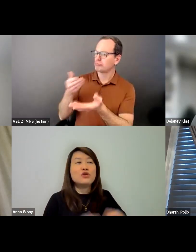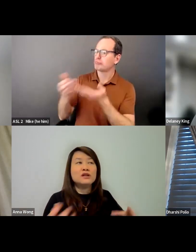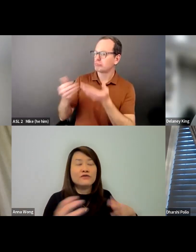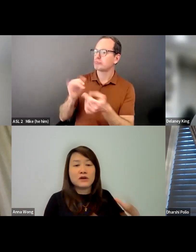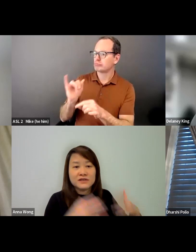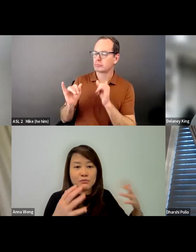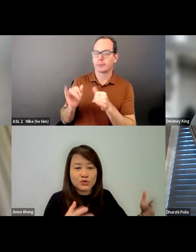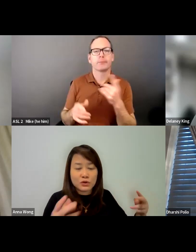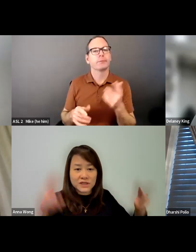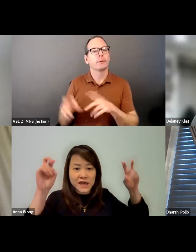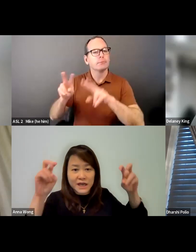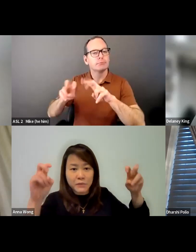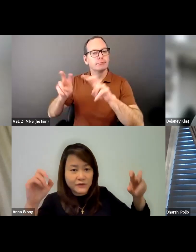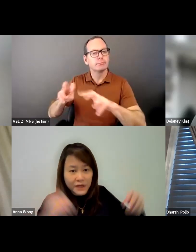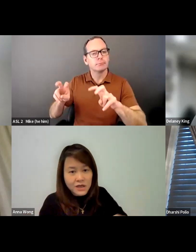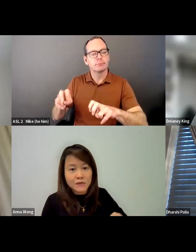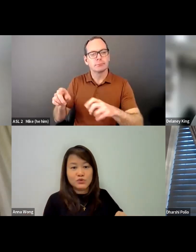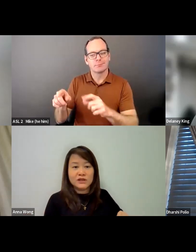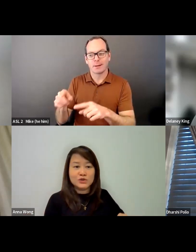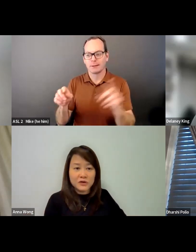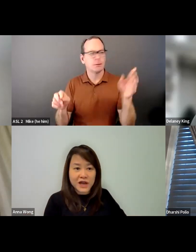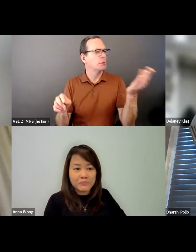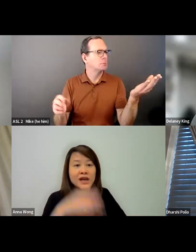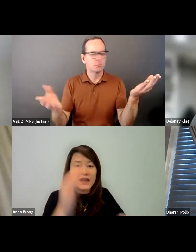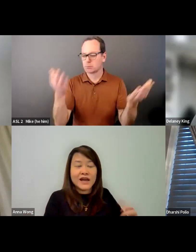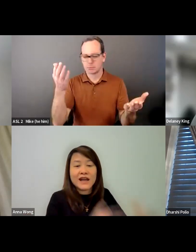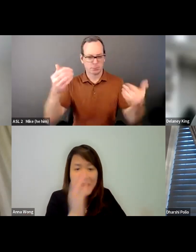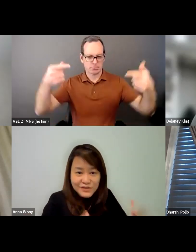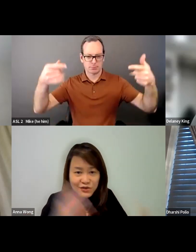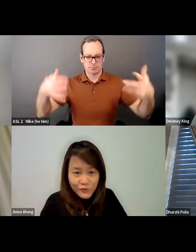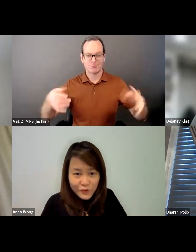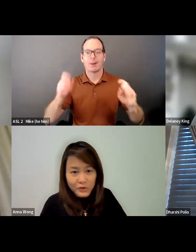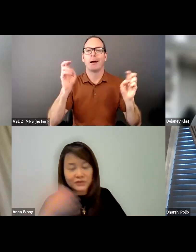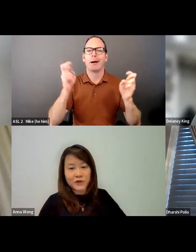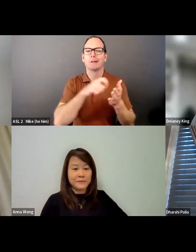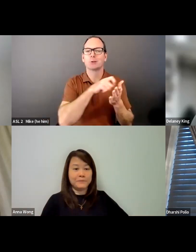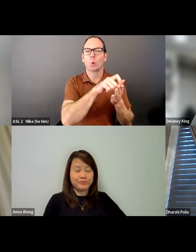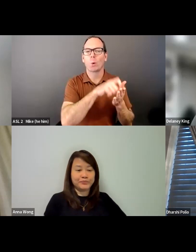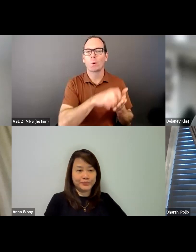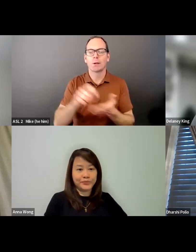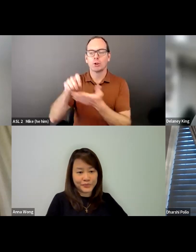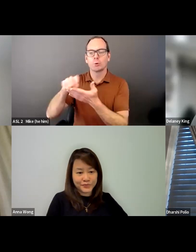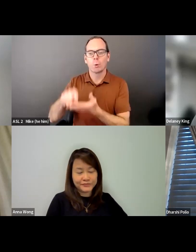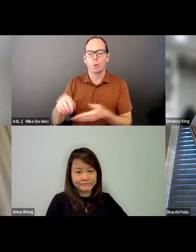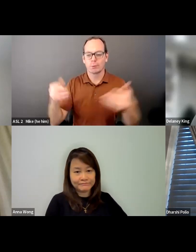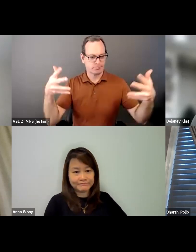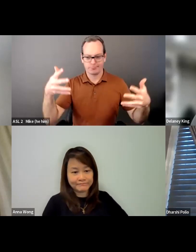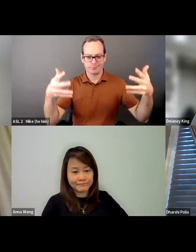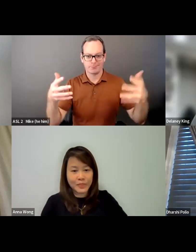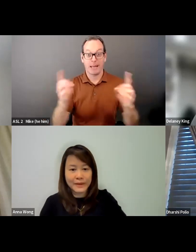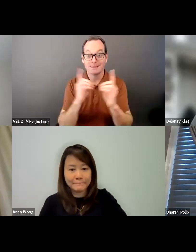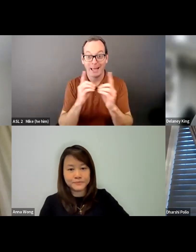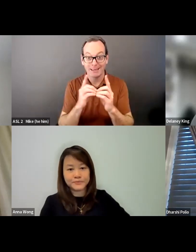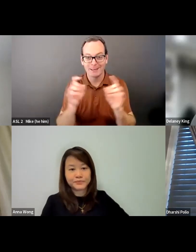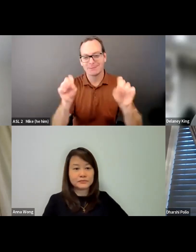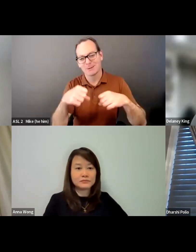to determine if there is a mutual dating benefit between the two of them and then hence go forward, right? Perfect. Carolyn?